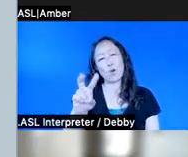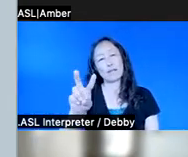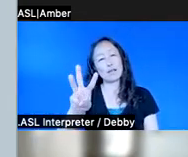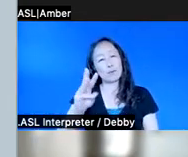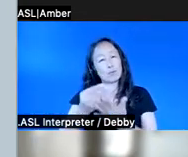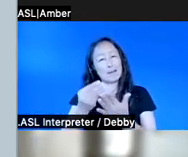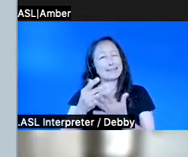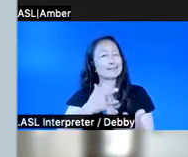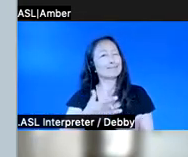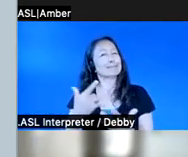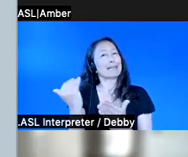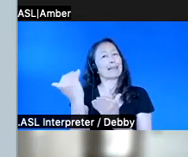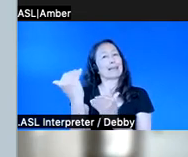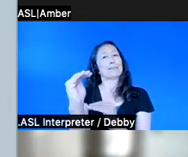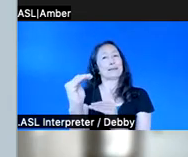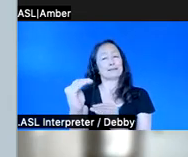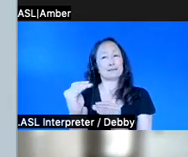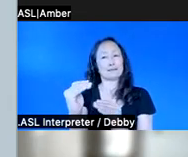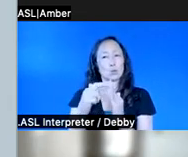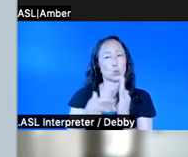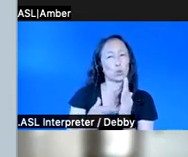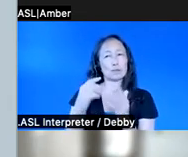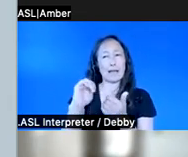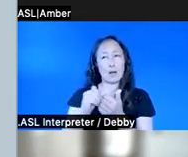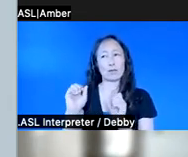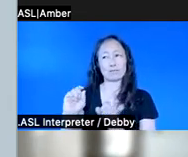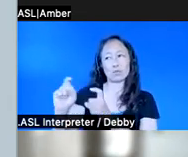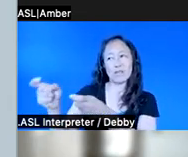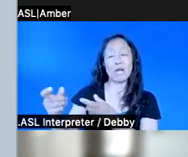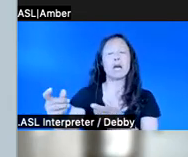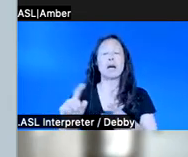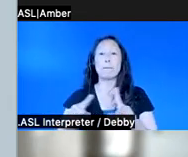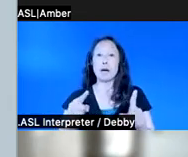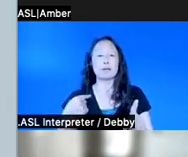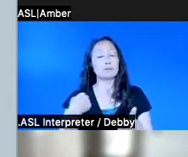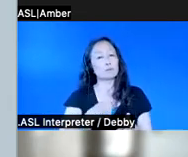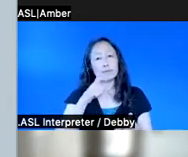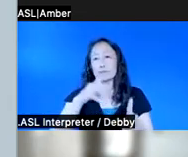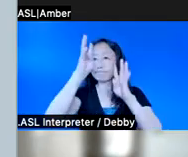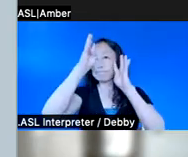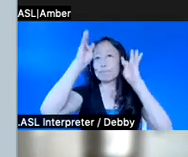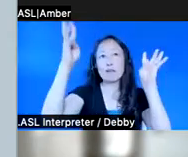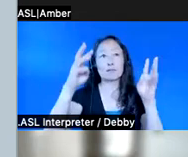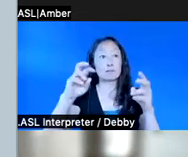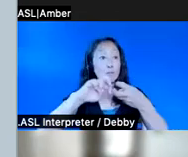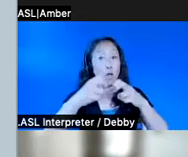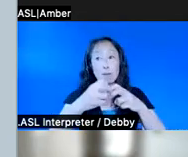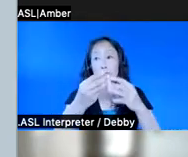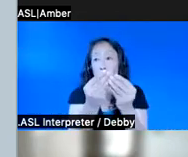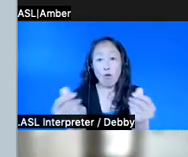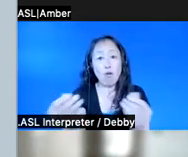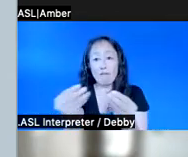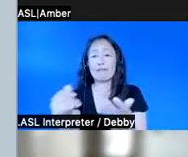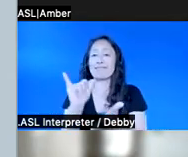restrictive sometimes in what we can provide for folks. So yeah, just being creative and problem solving, that's what advocacy is.